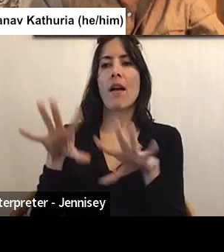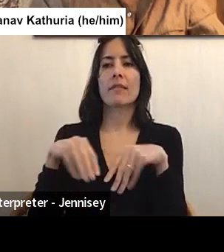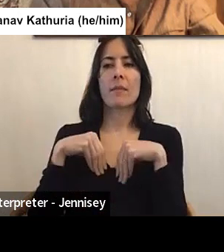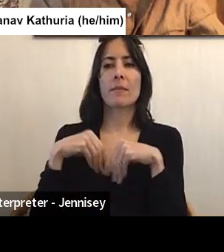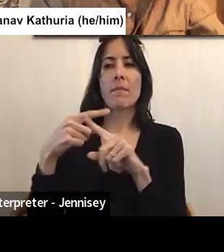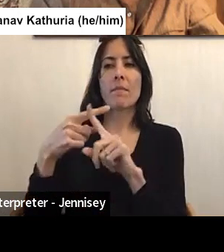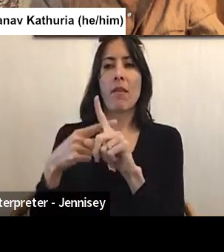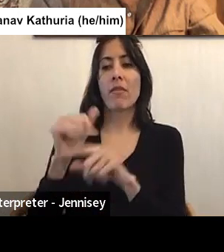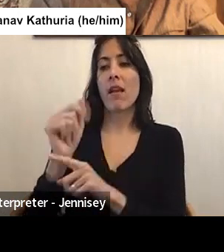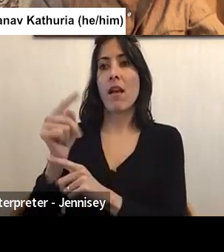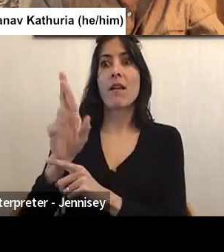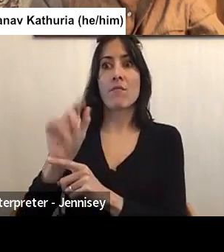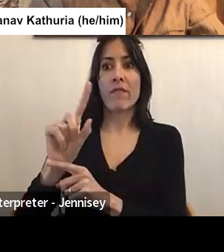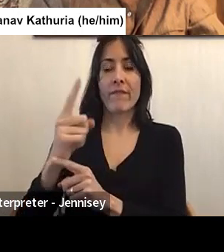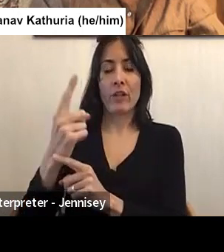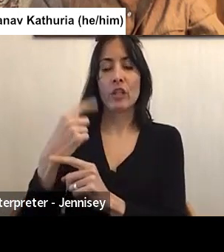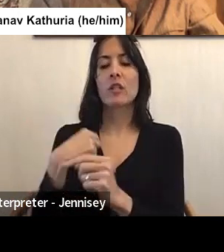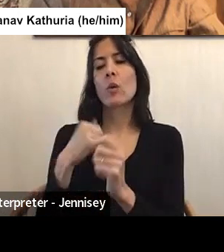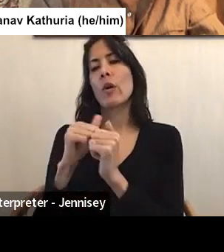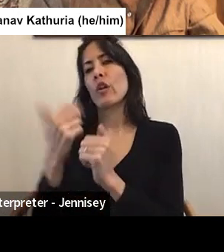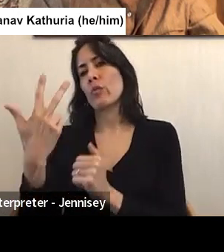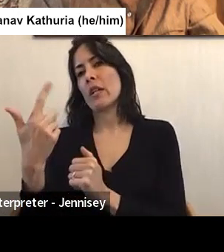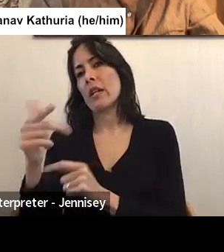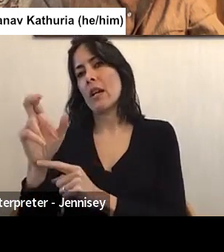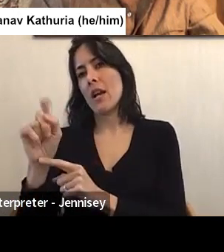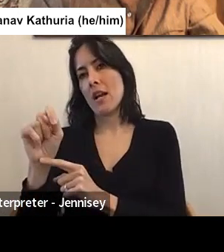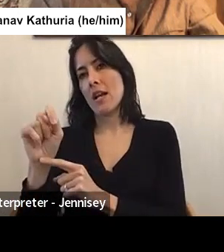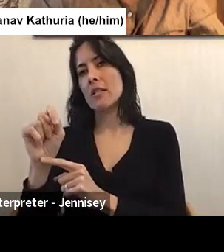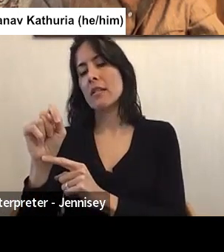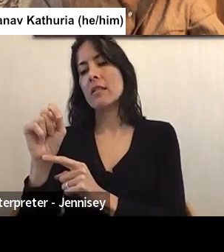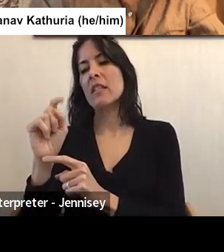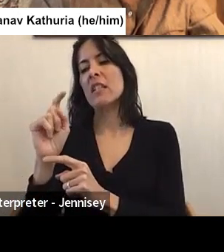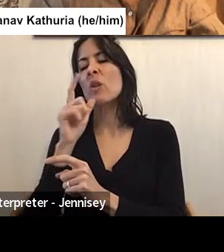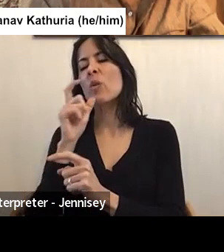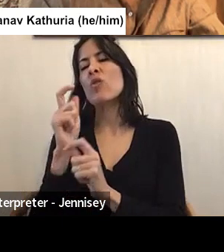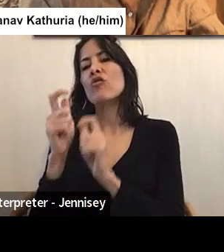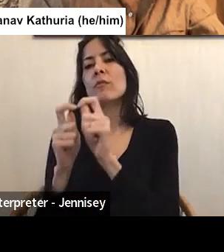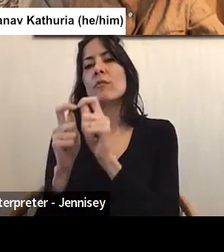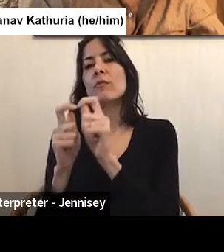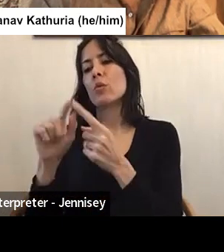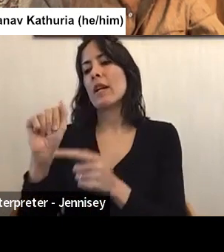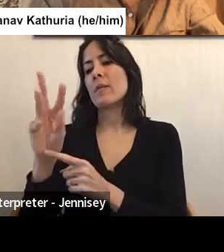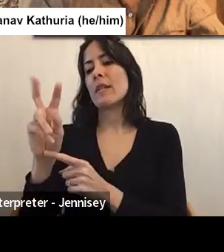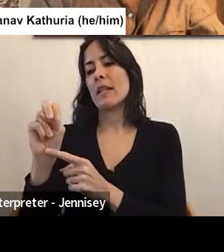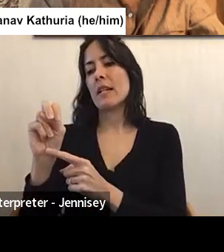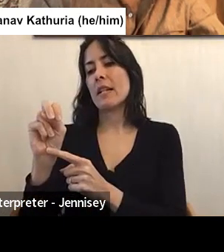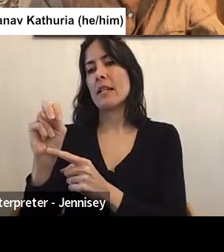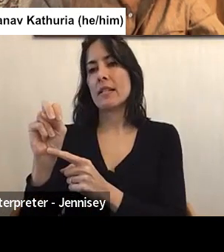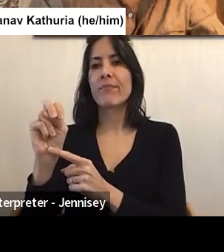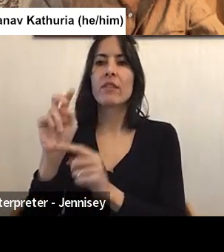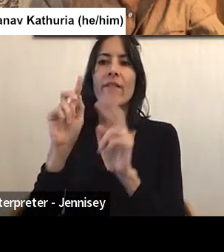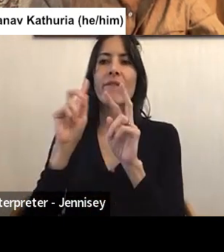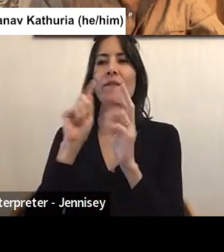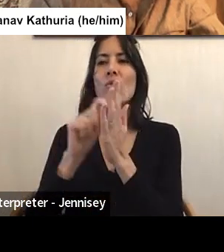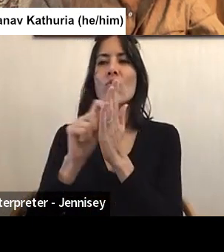1st, featuring three contributors to AWN's anthology, Sincerely, Your Autistic Child,